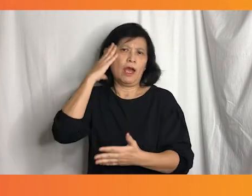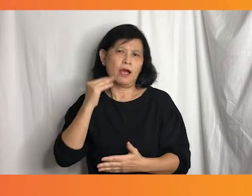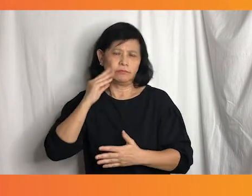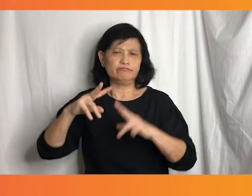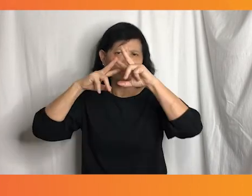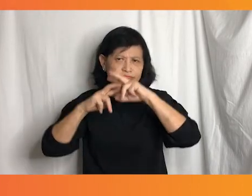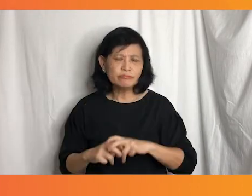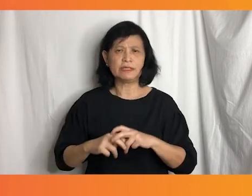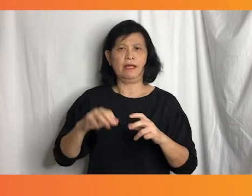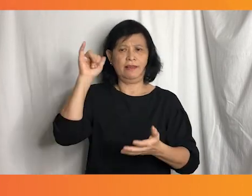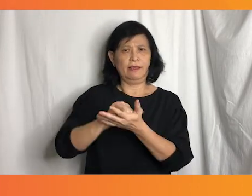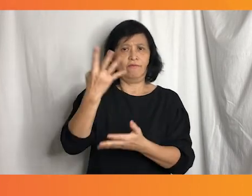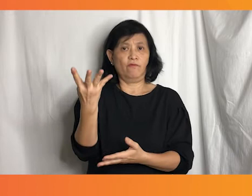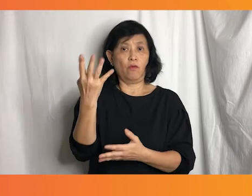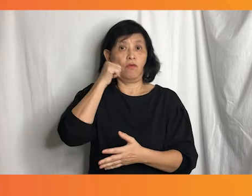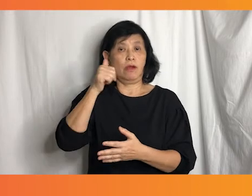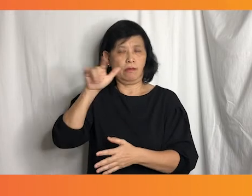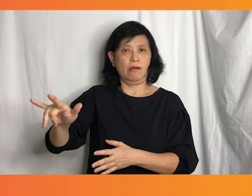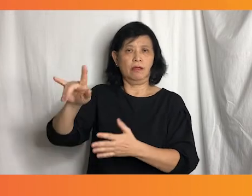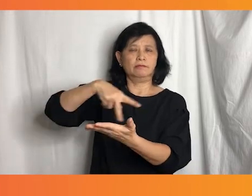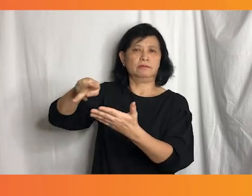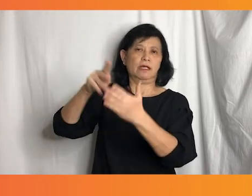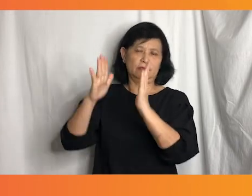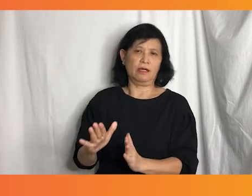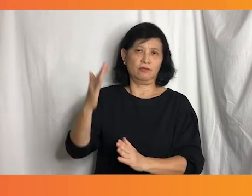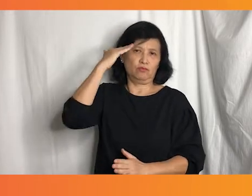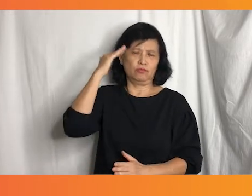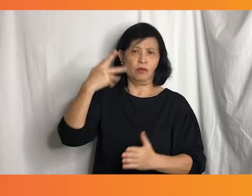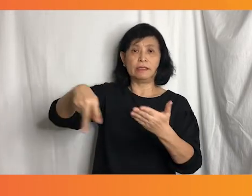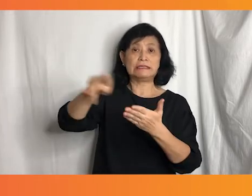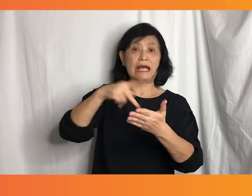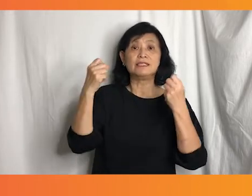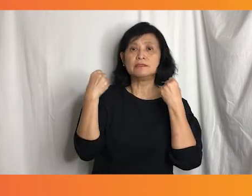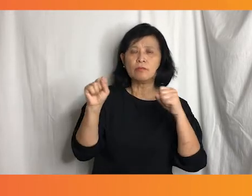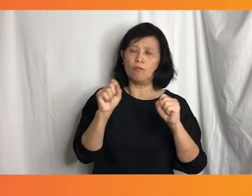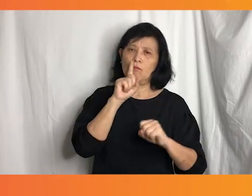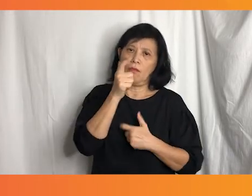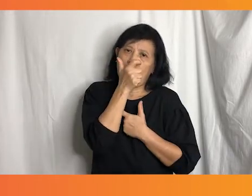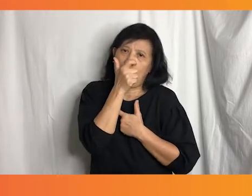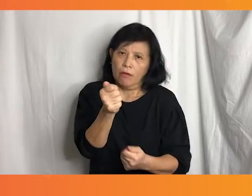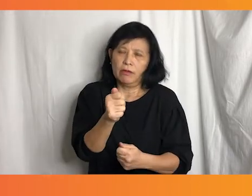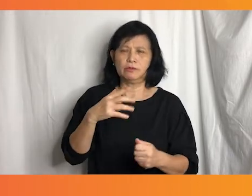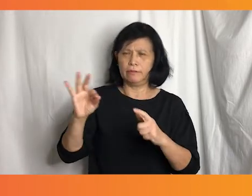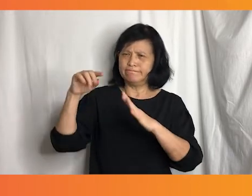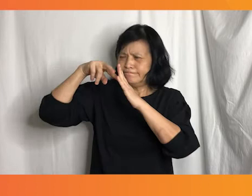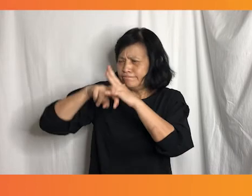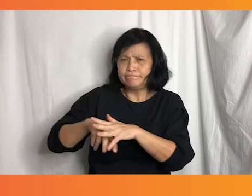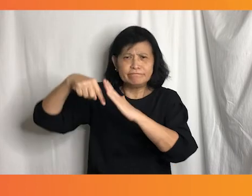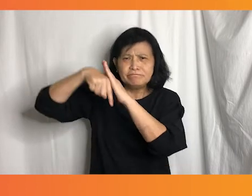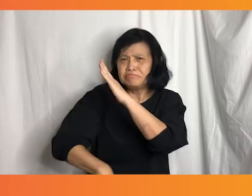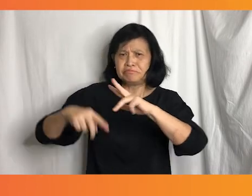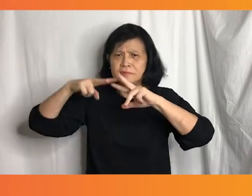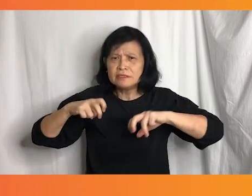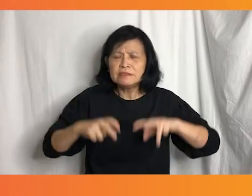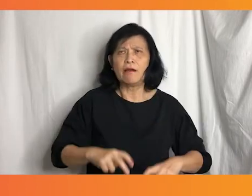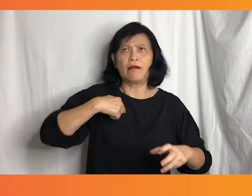went to research, and because all these 4 girls, they are dancers. So for them, dance sport is a very intriguing sport. So they went deep into research